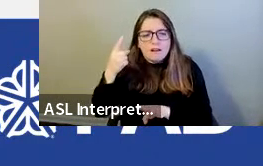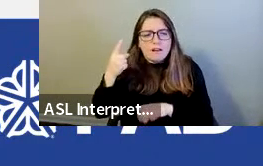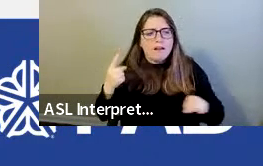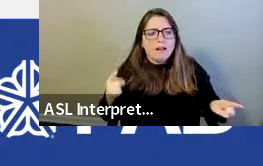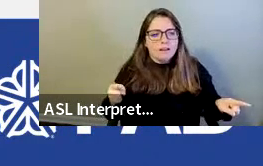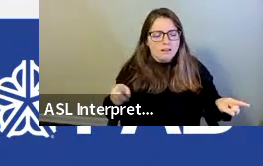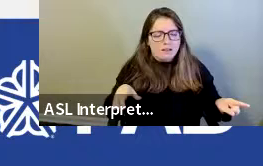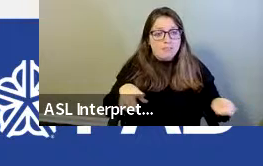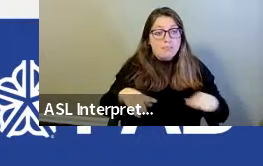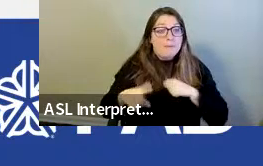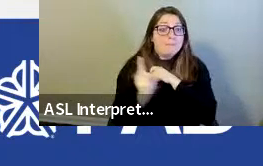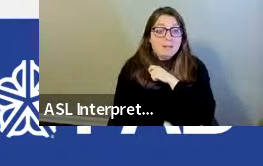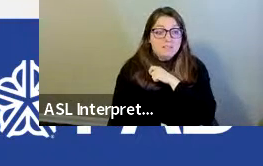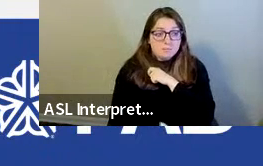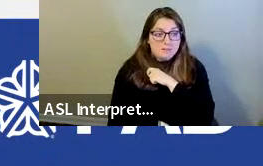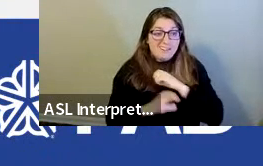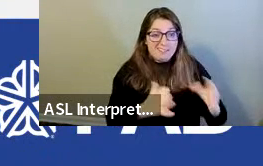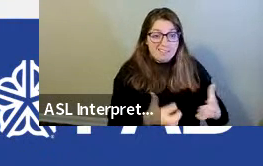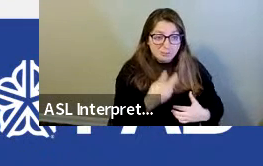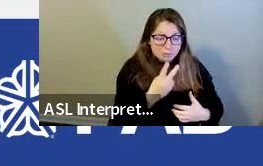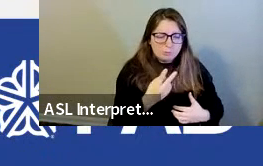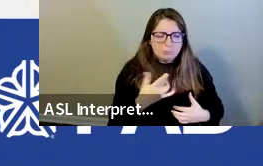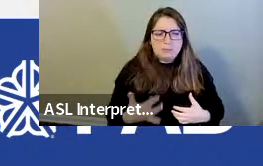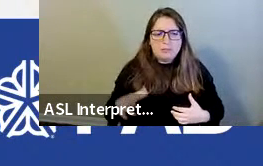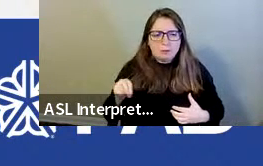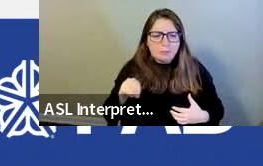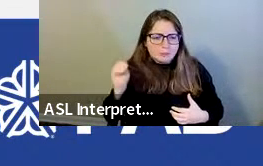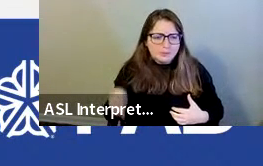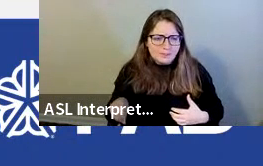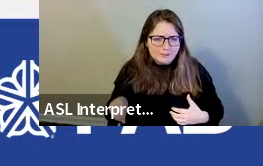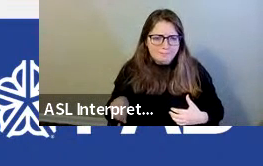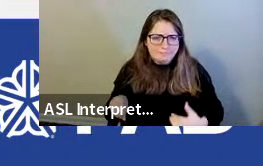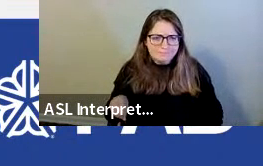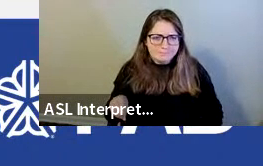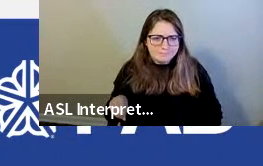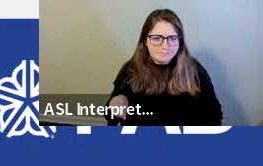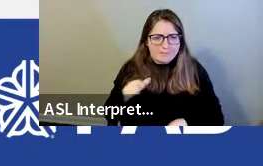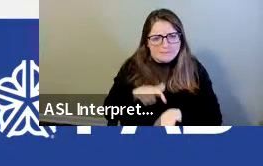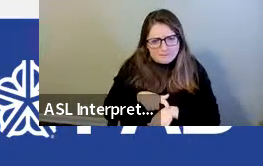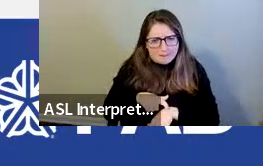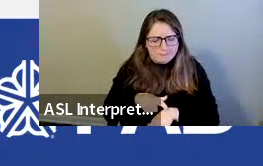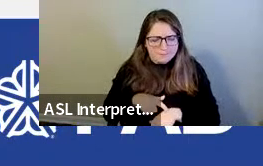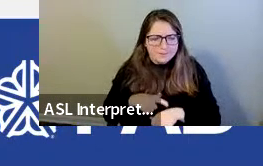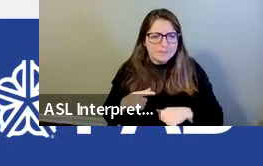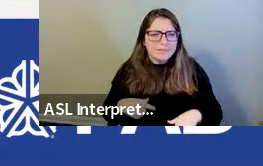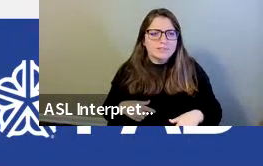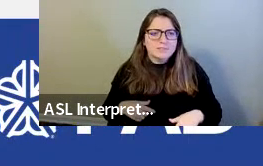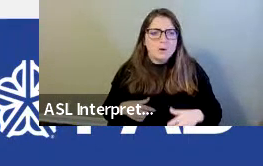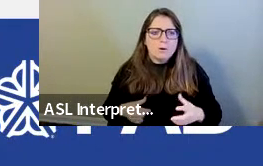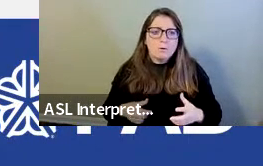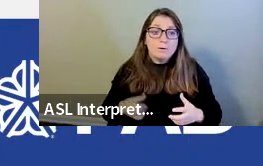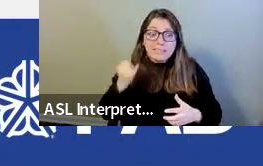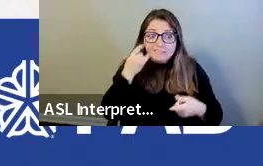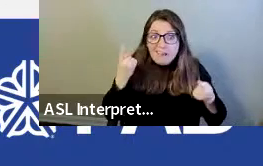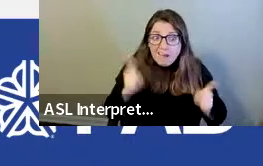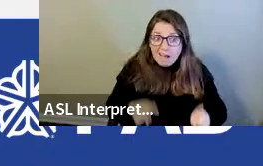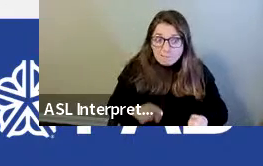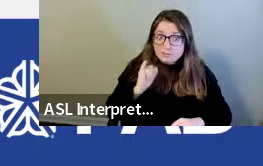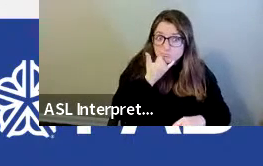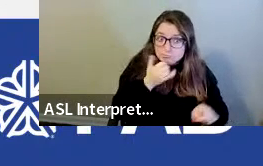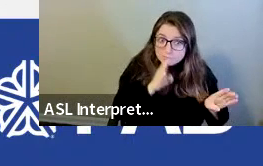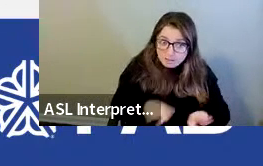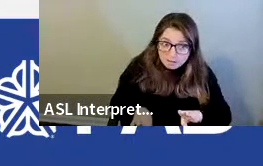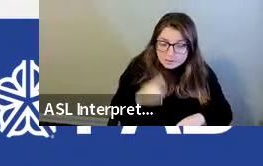2 30% of the time. Courtesy, which is a class 2 misconduct, is penalized within a scope 2 0%